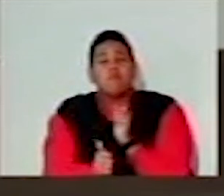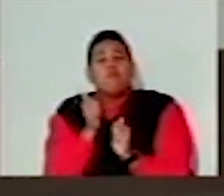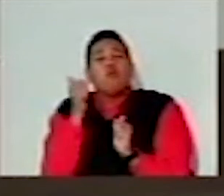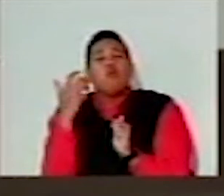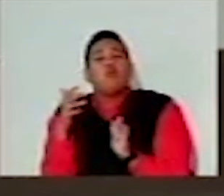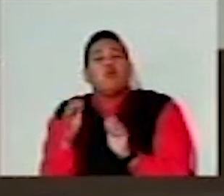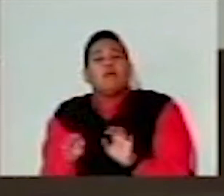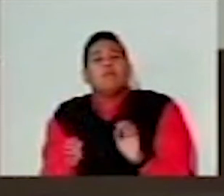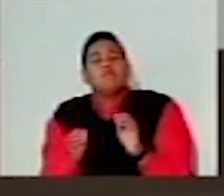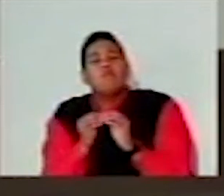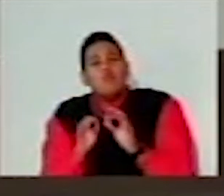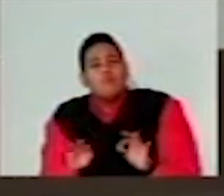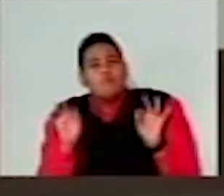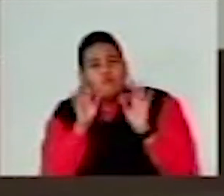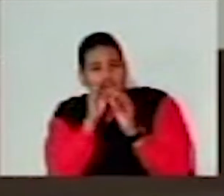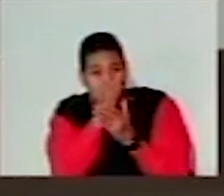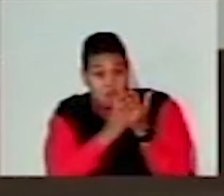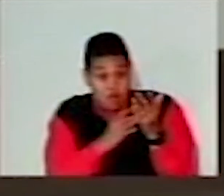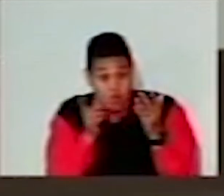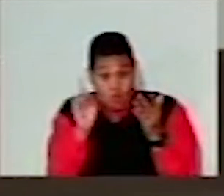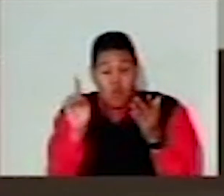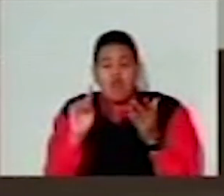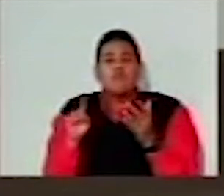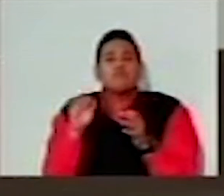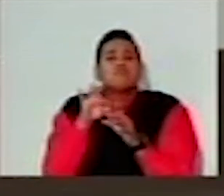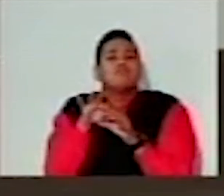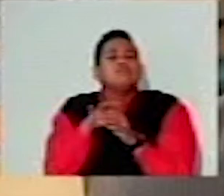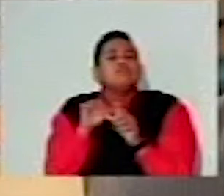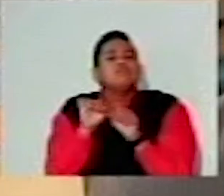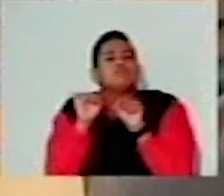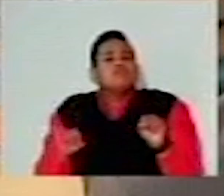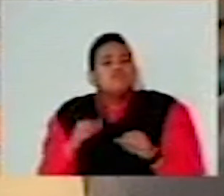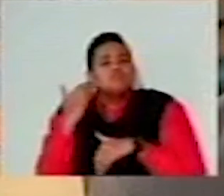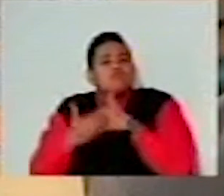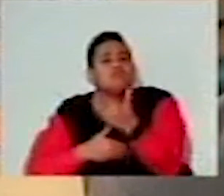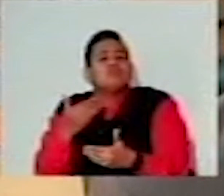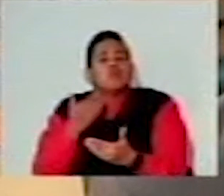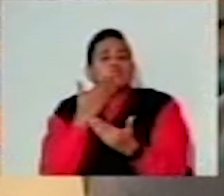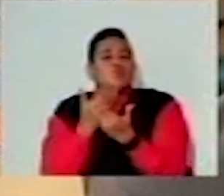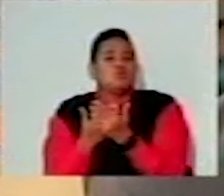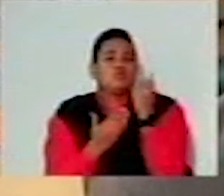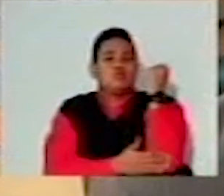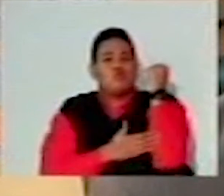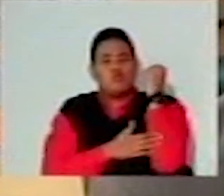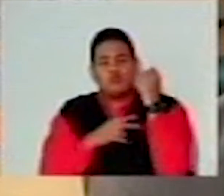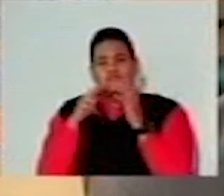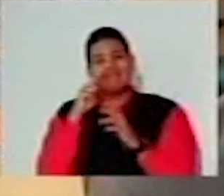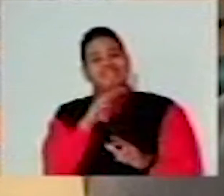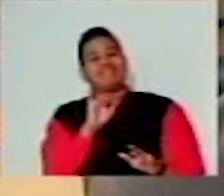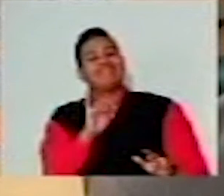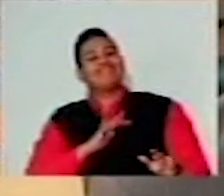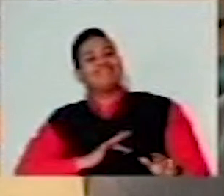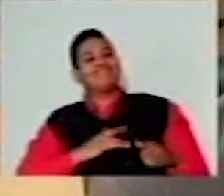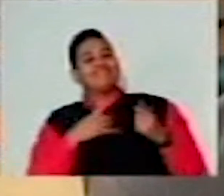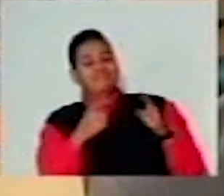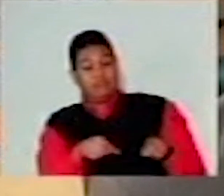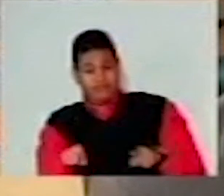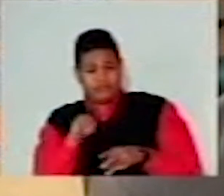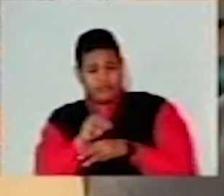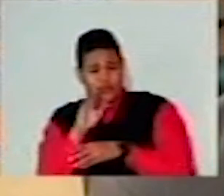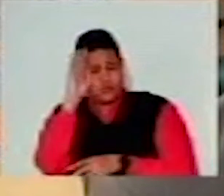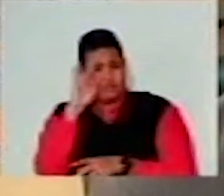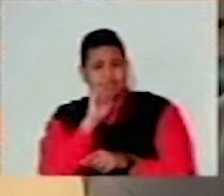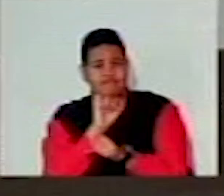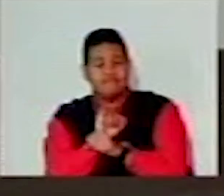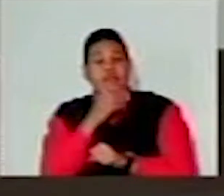important legs on which a democratic and good society stands on. And this minister will ensure,